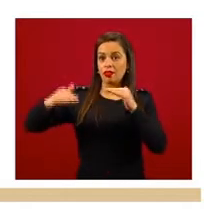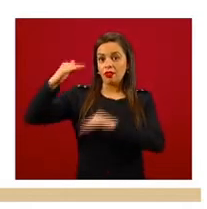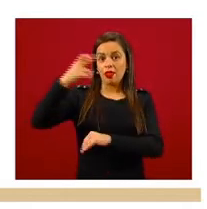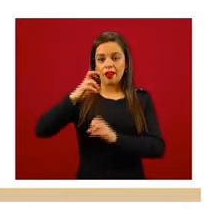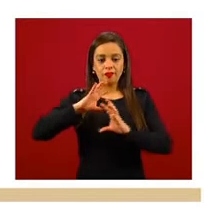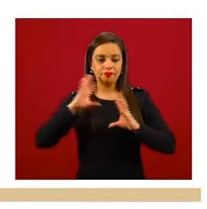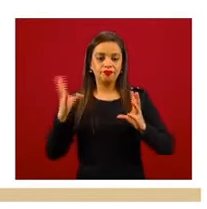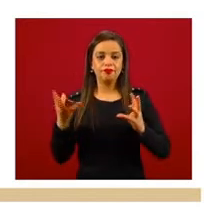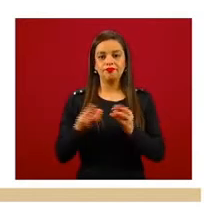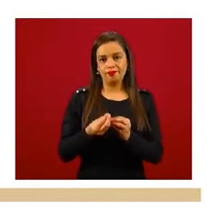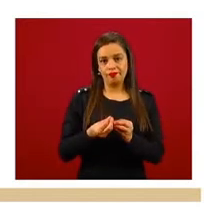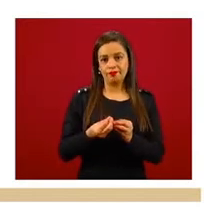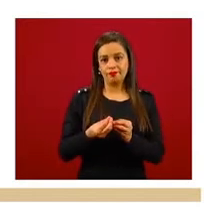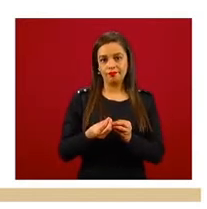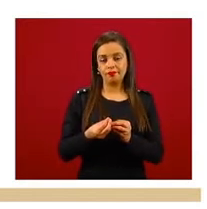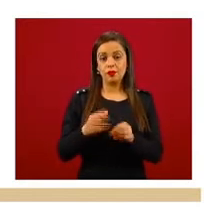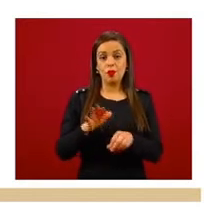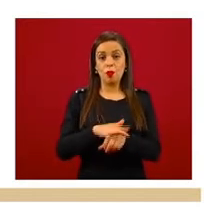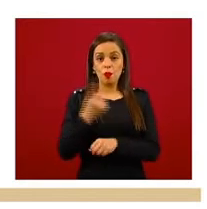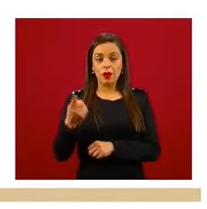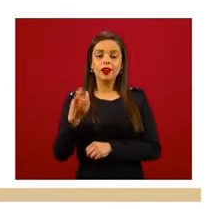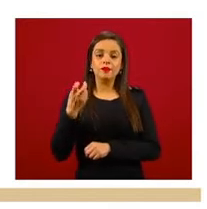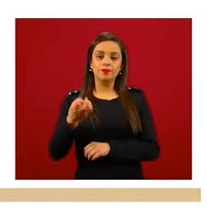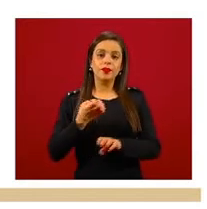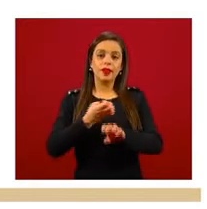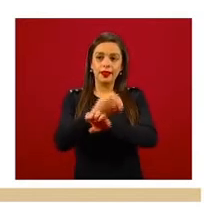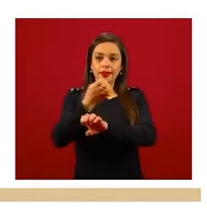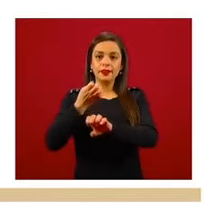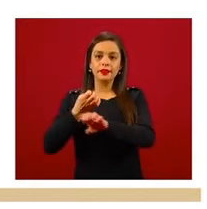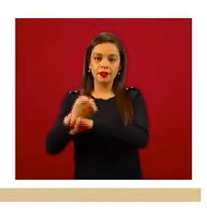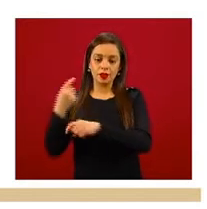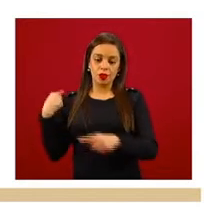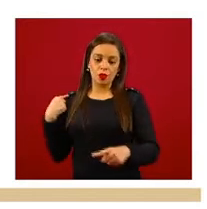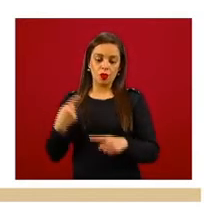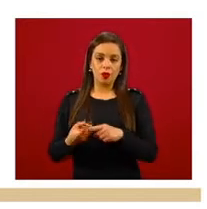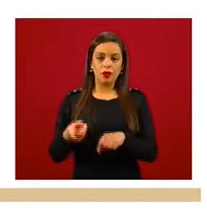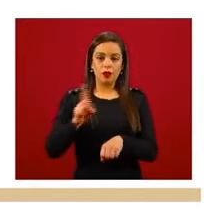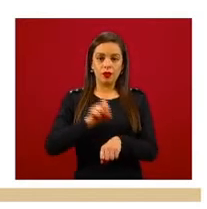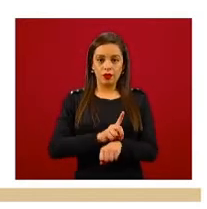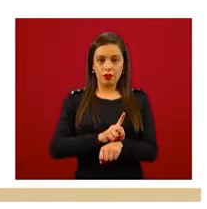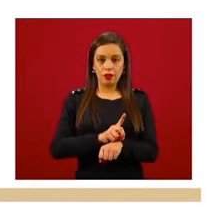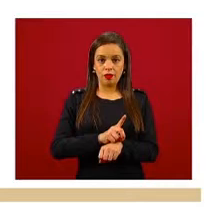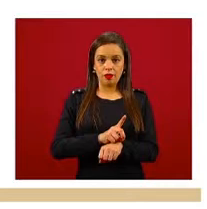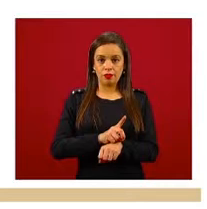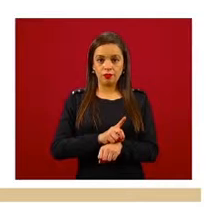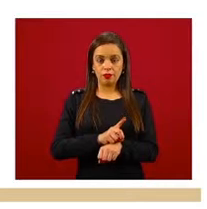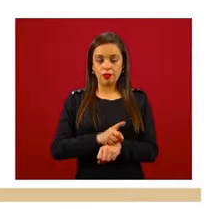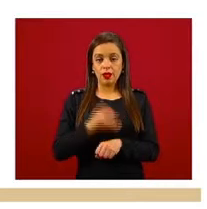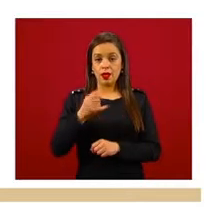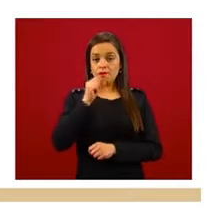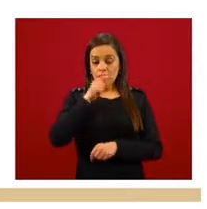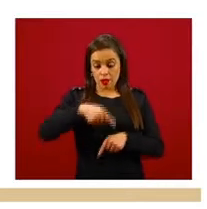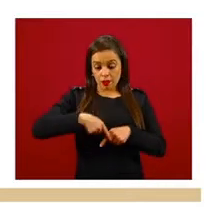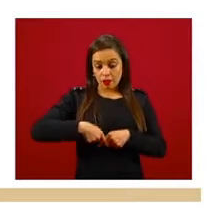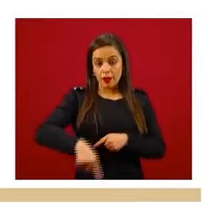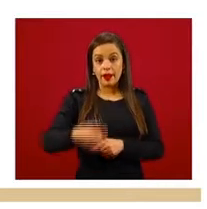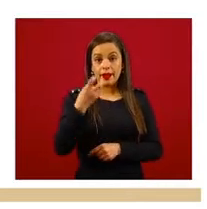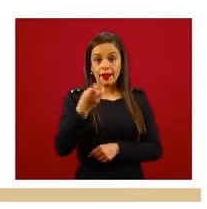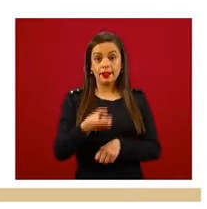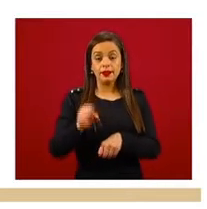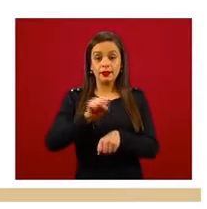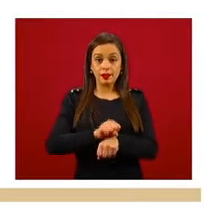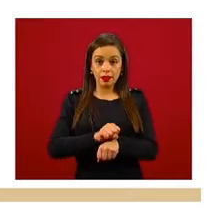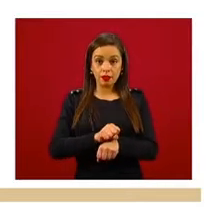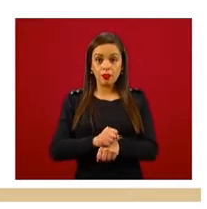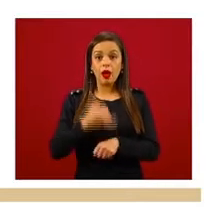entities are concentrating more than half of the total cases that we have, because in the last few days is